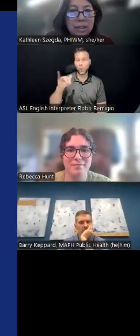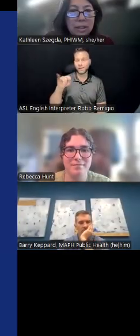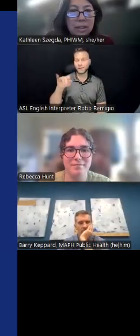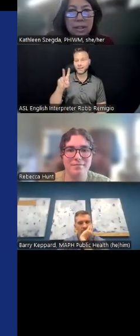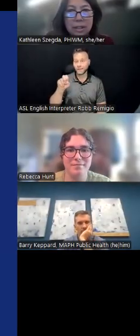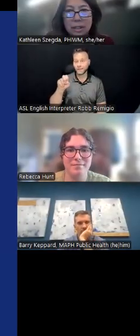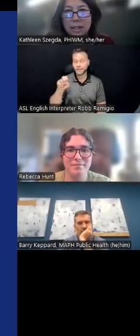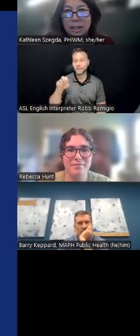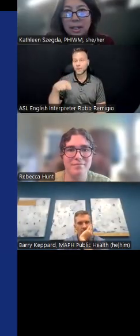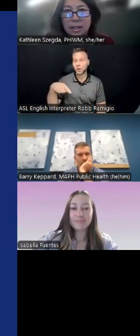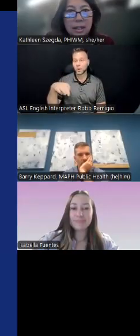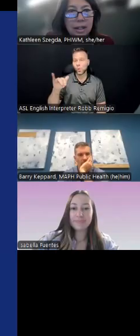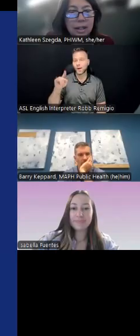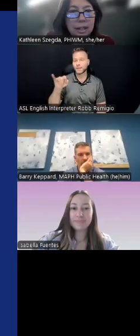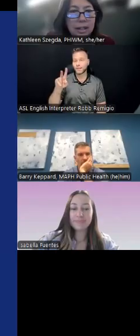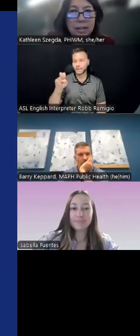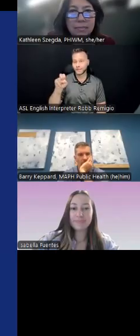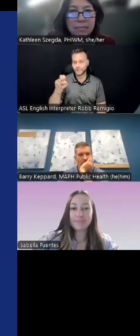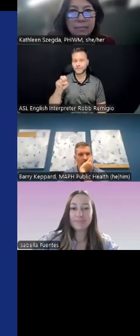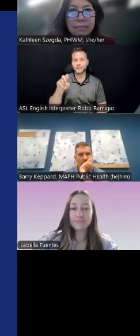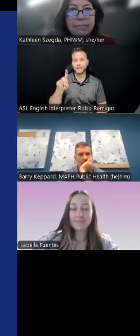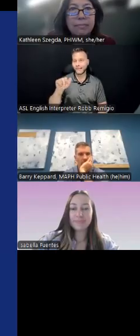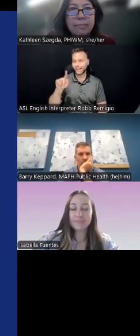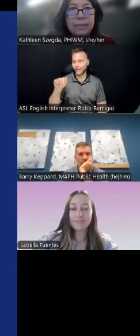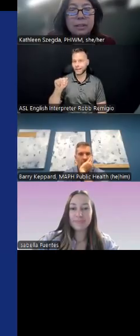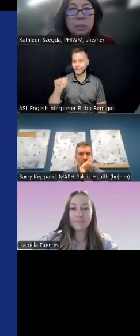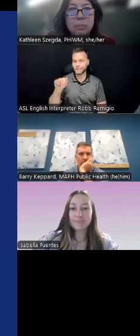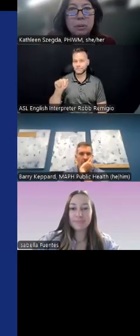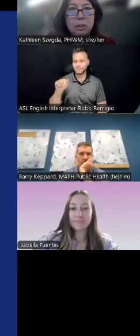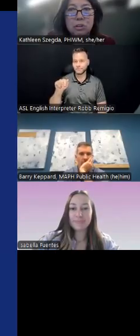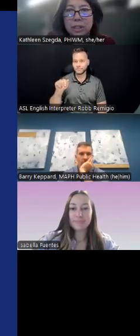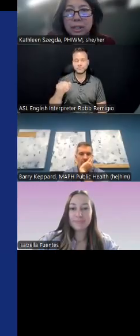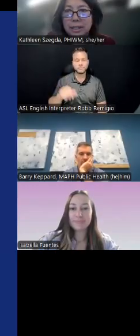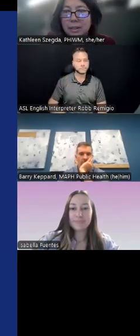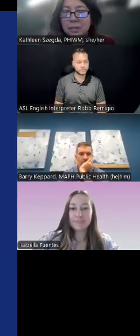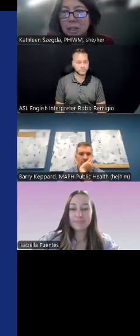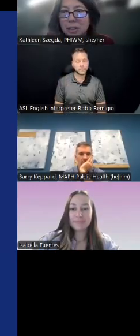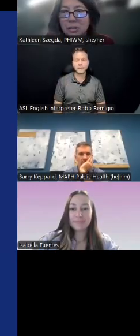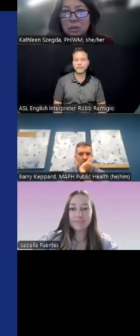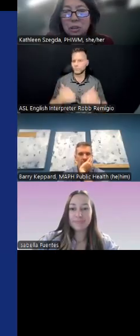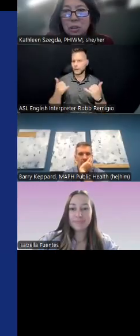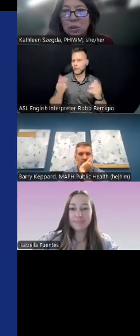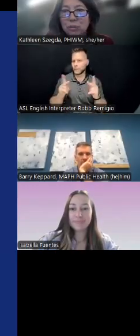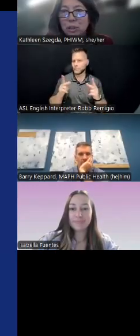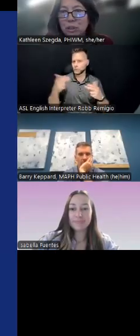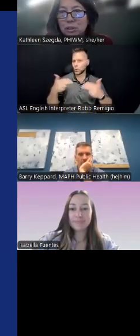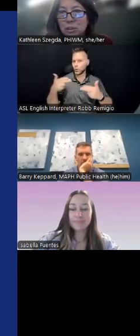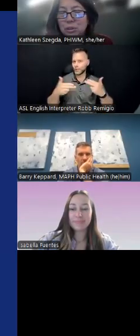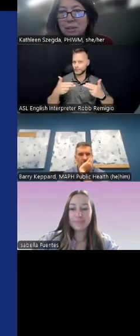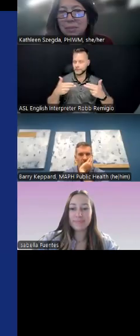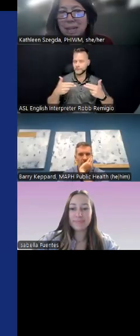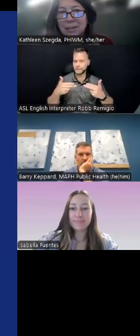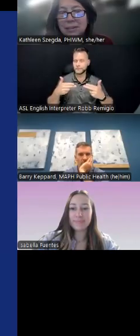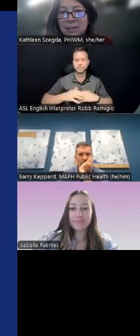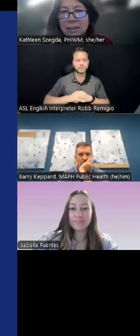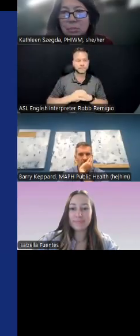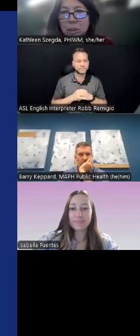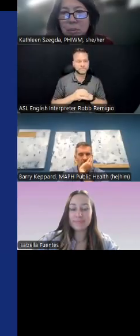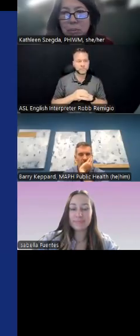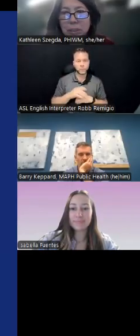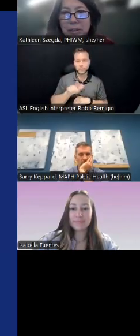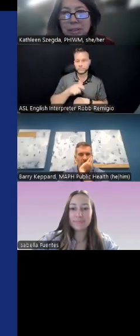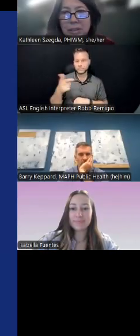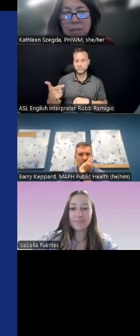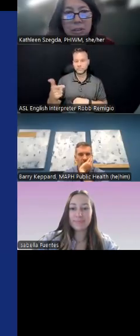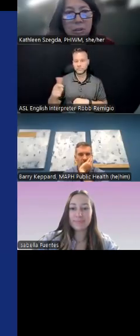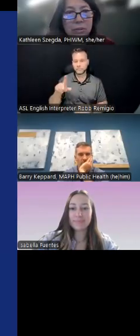immigrants. And as people are joining, I'm going to turn it over to, I'm Kathleen Zegda, I'm